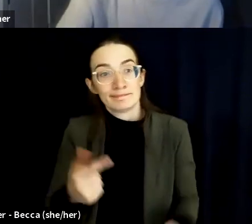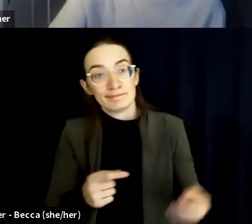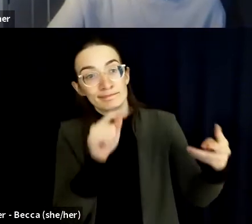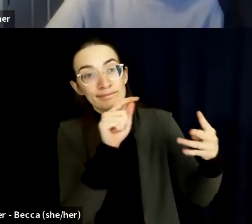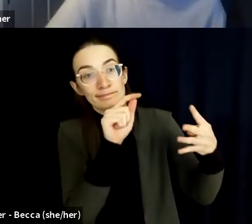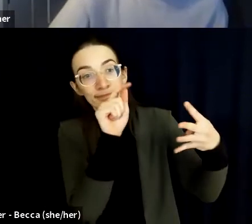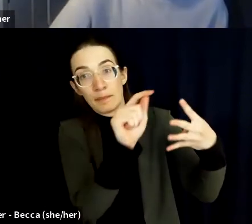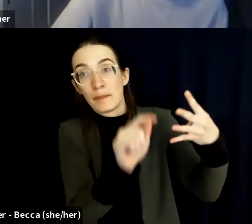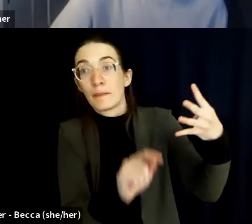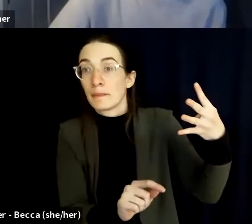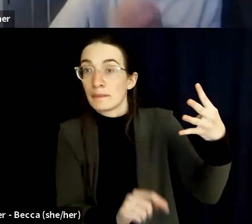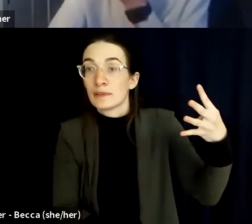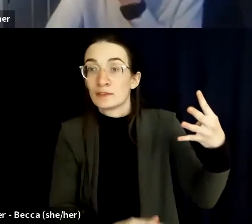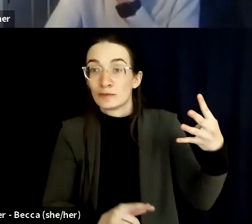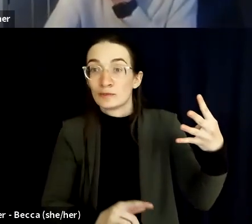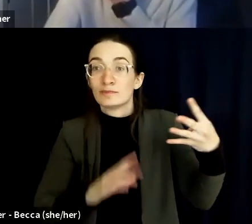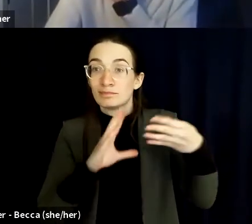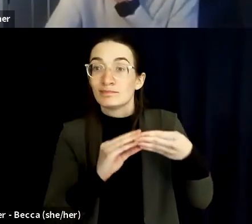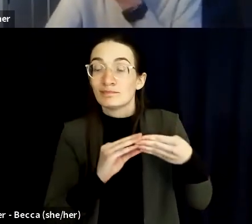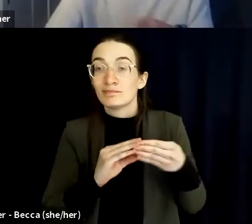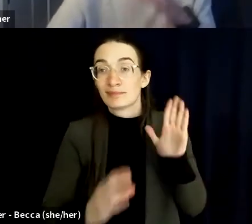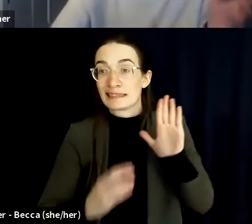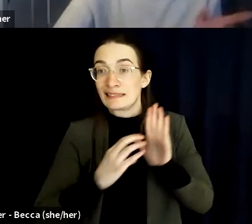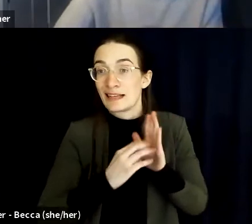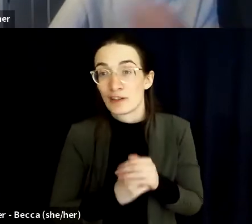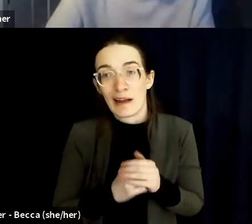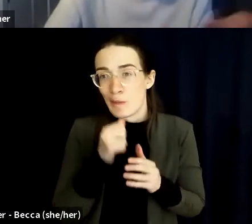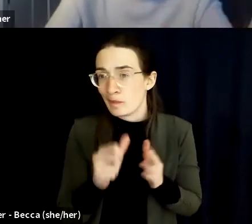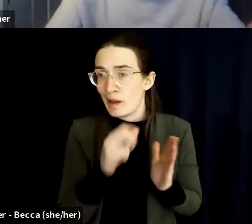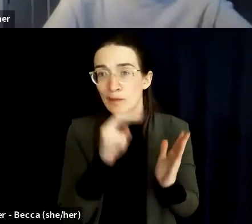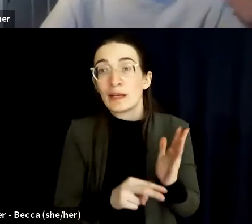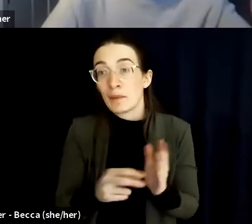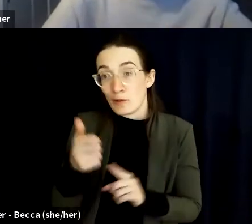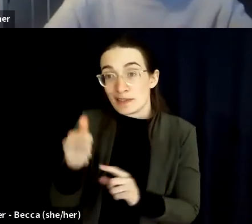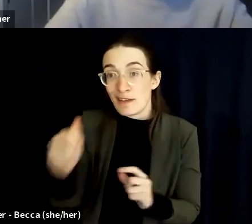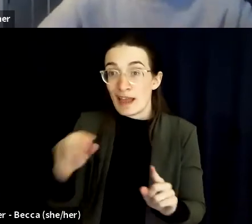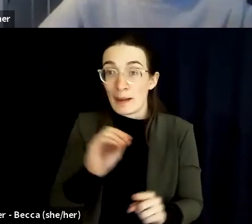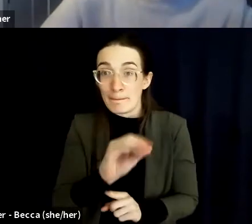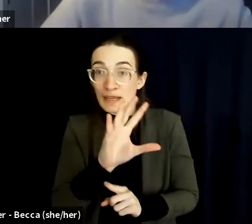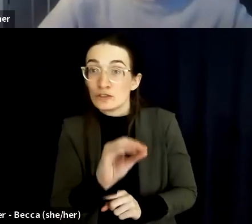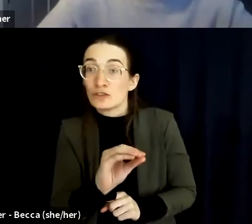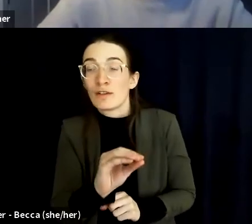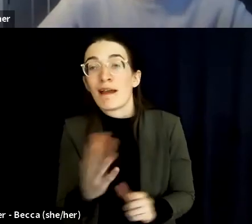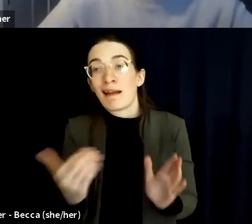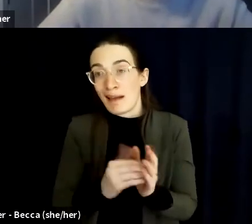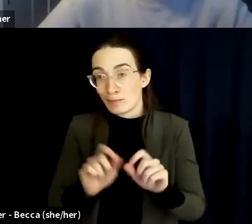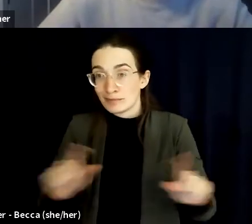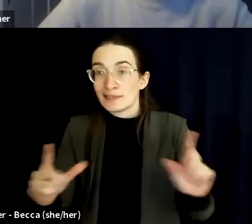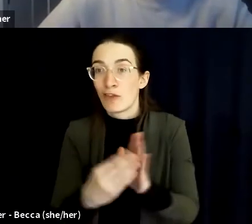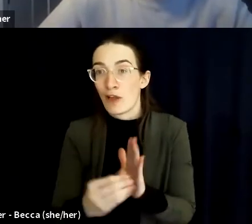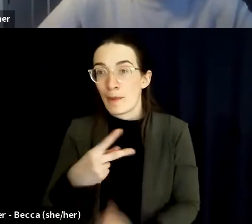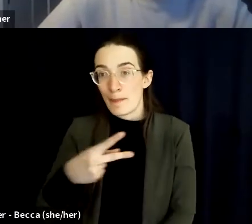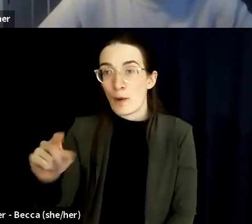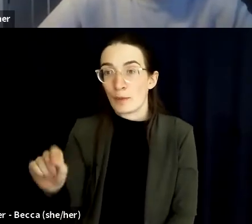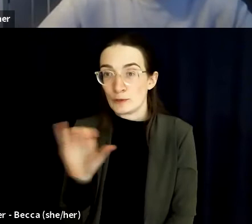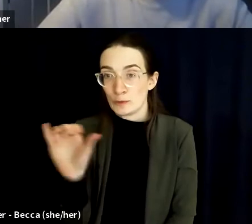this section together. So I won't read through all these, but you can take a picture of it. Again, you will receive the slides, so you can wait until then. But